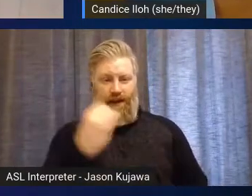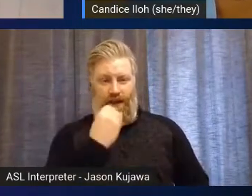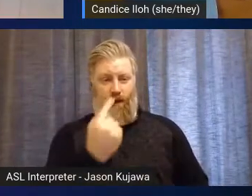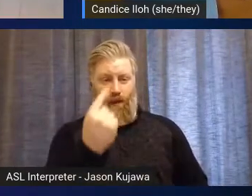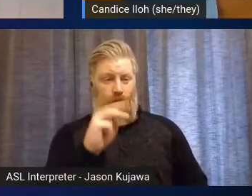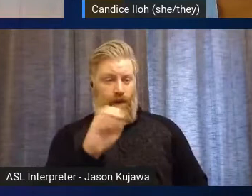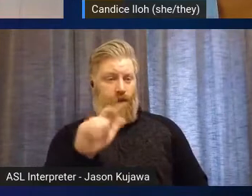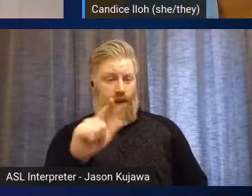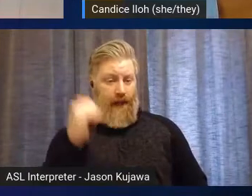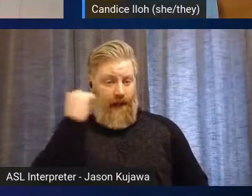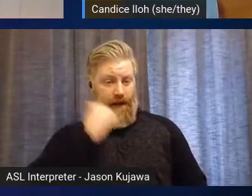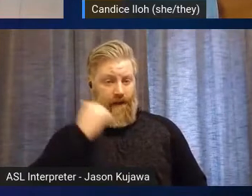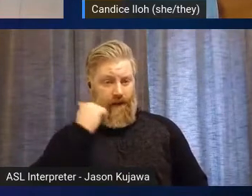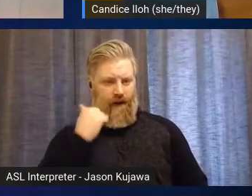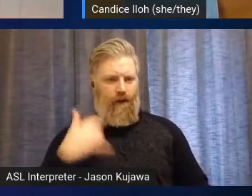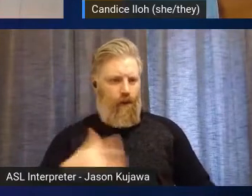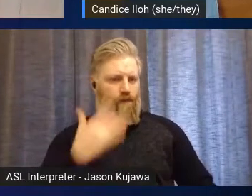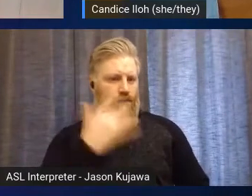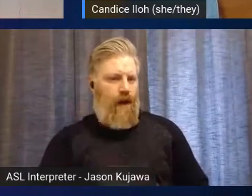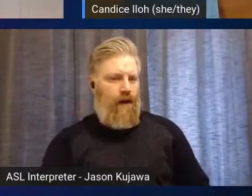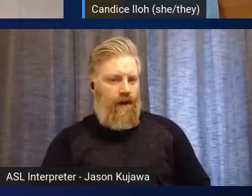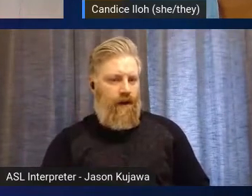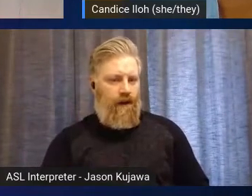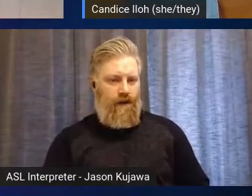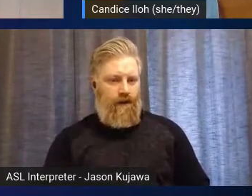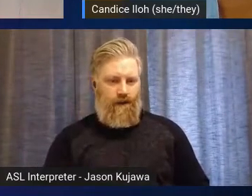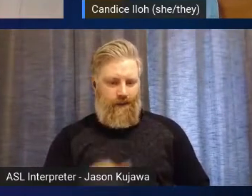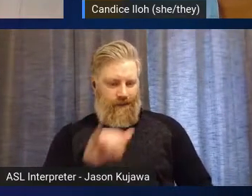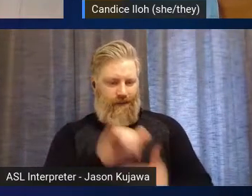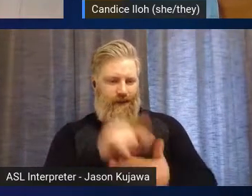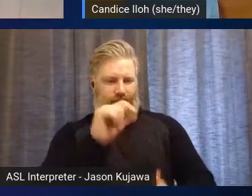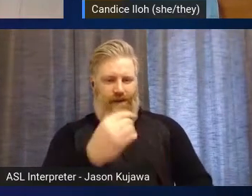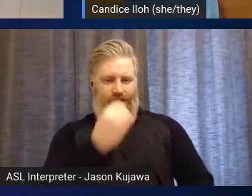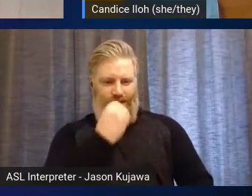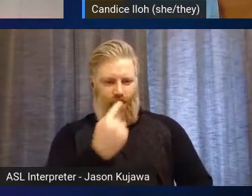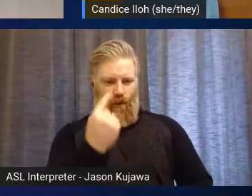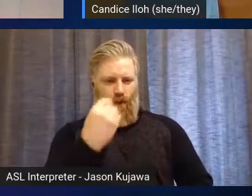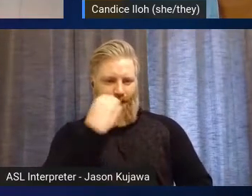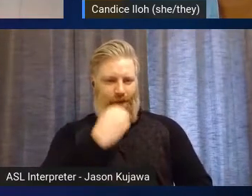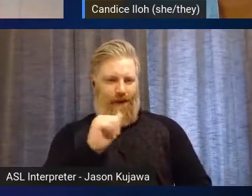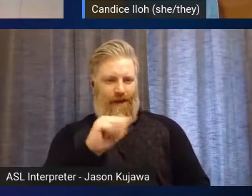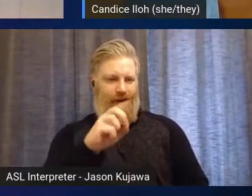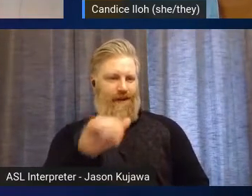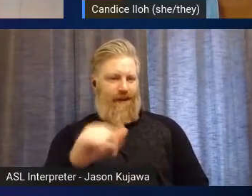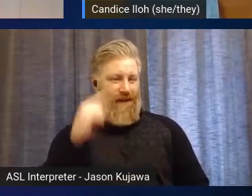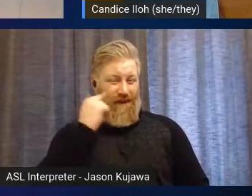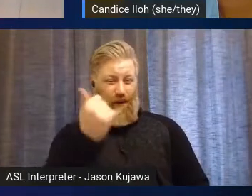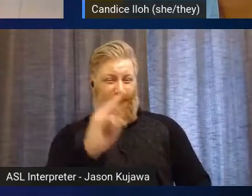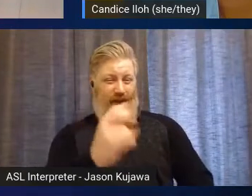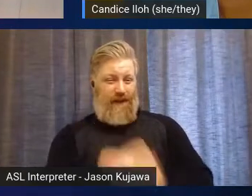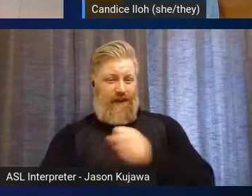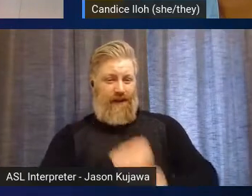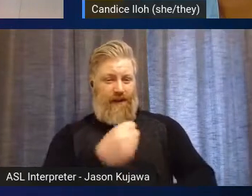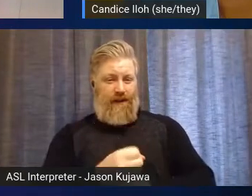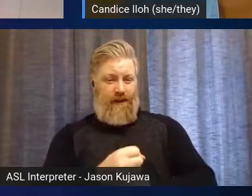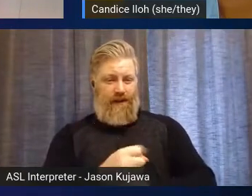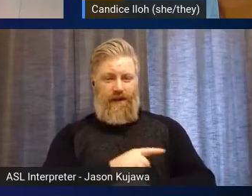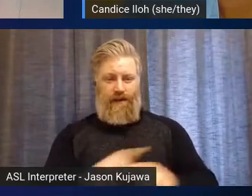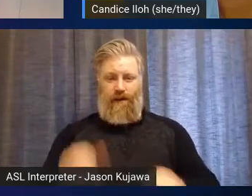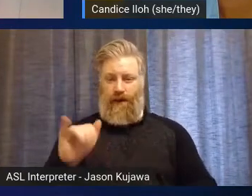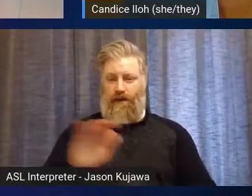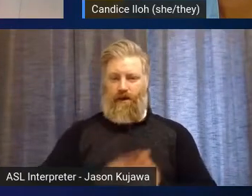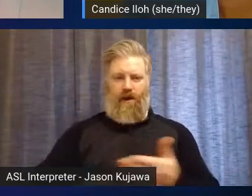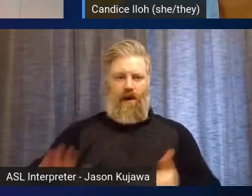day, you're very fortunate. That's the only food you get, one meal a day for 17 years. But in this overcrowded college